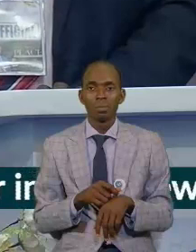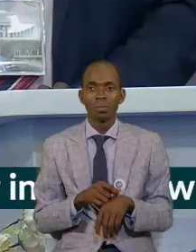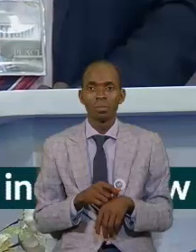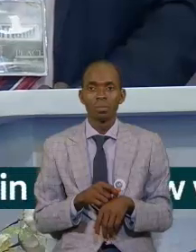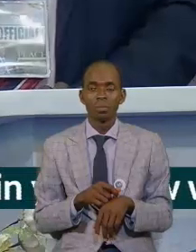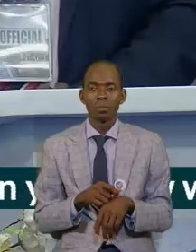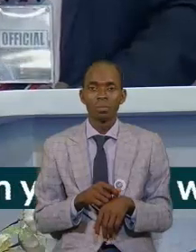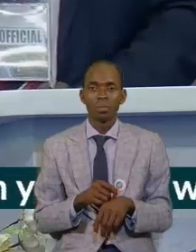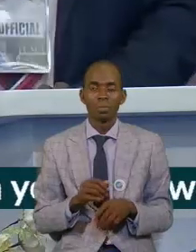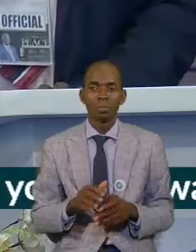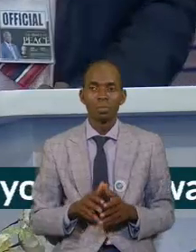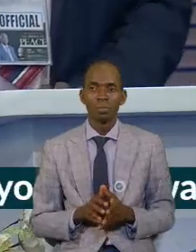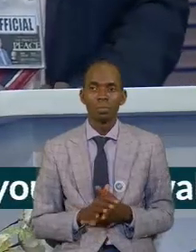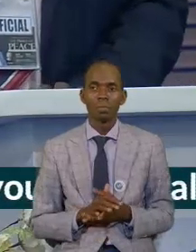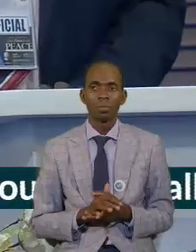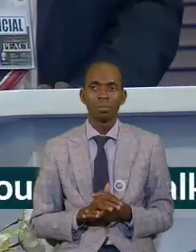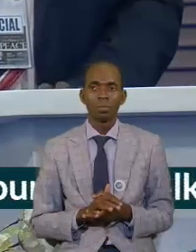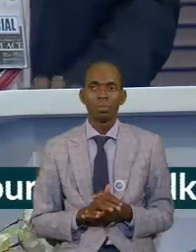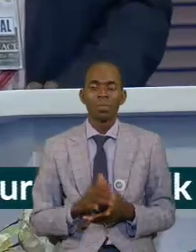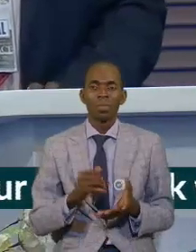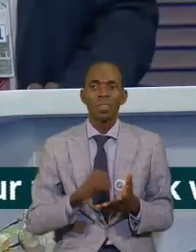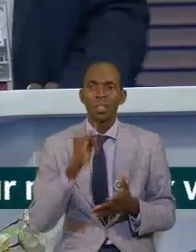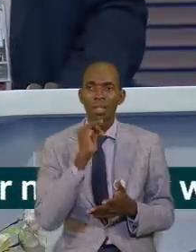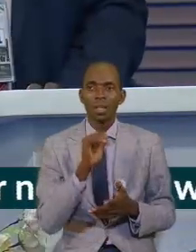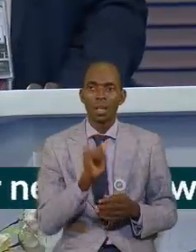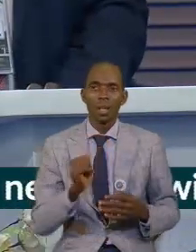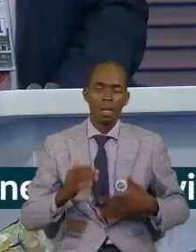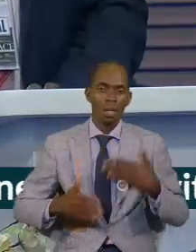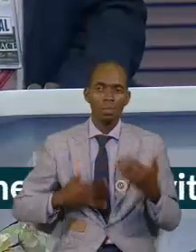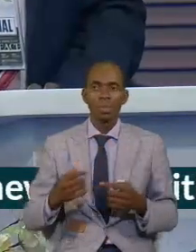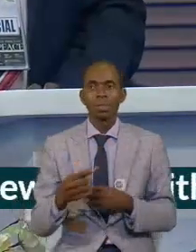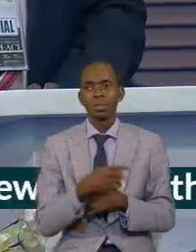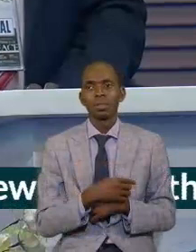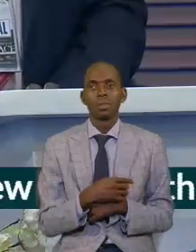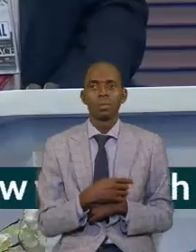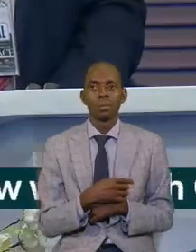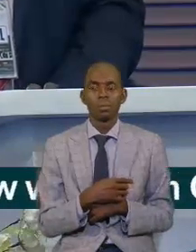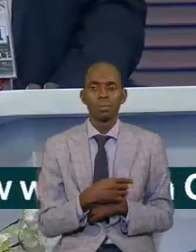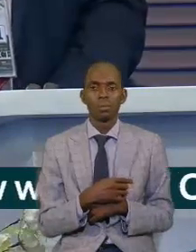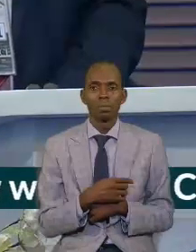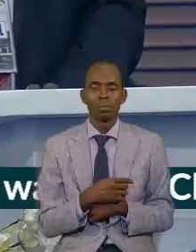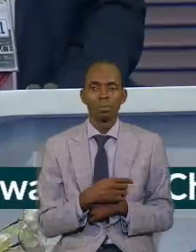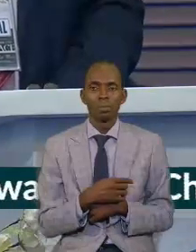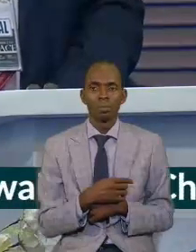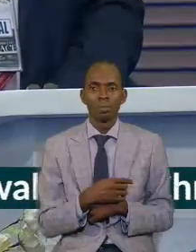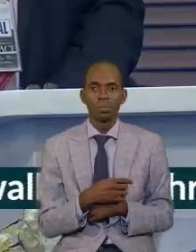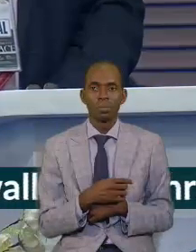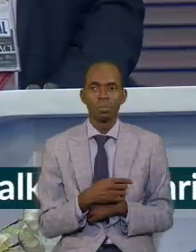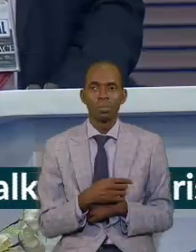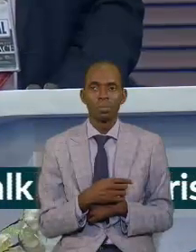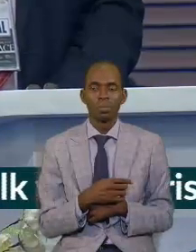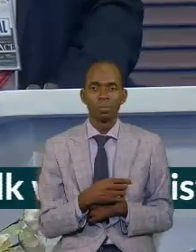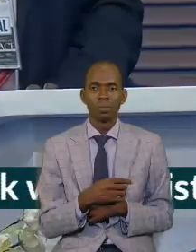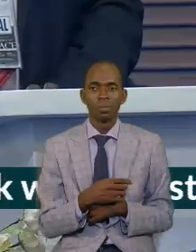jour heureux. It's a happy day. Quel beau jour. What a que vous avez day. Choisi le Seigneur you have comme